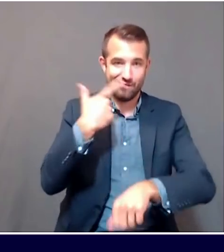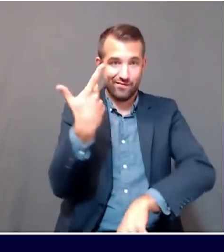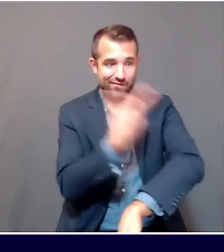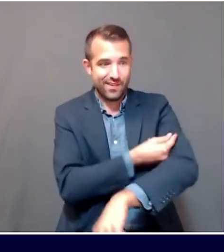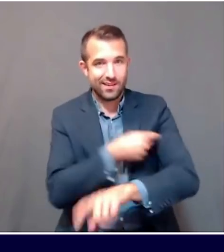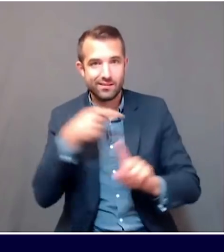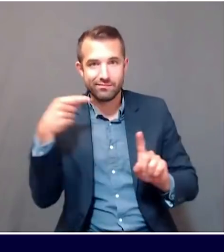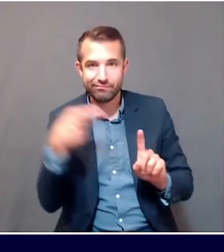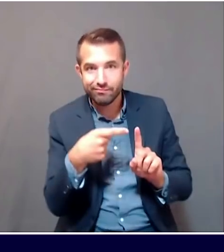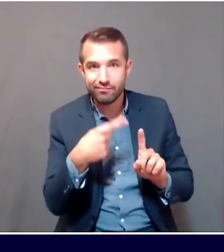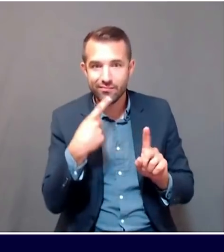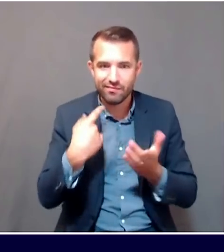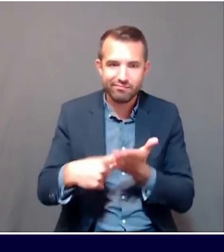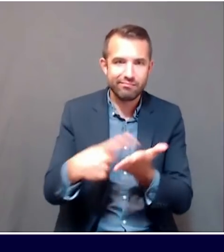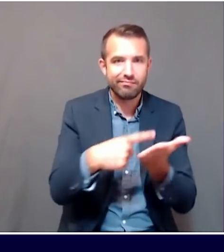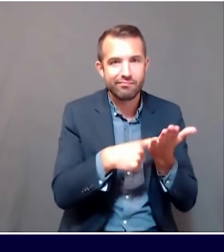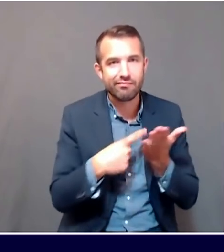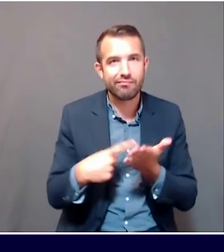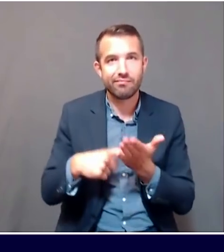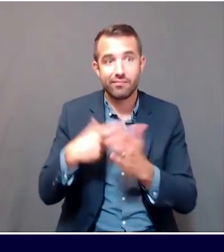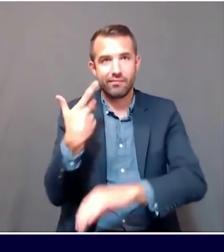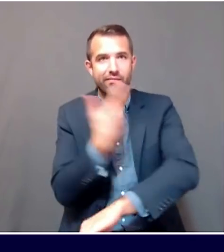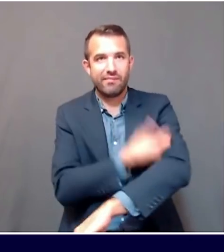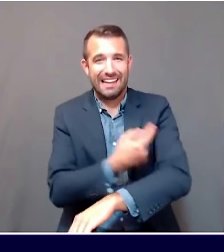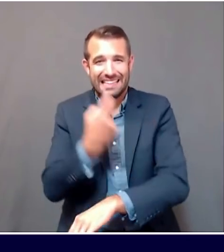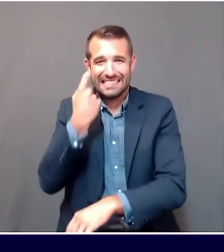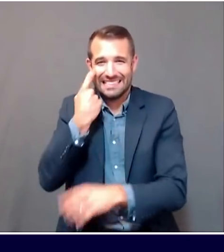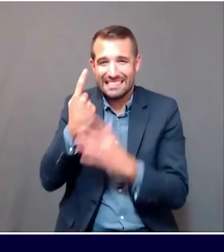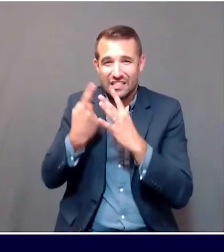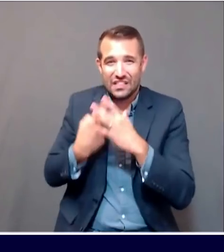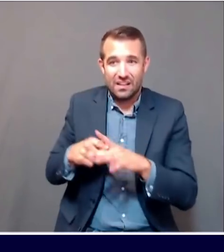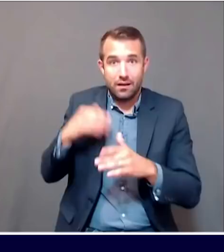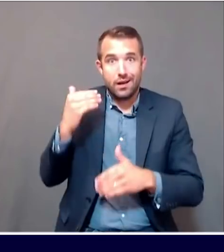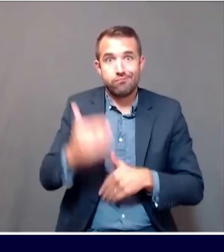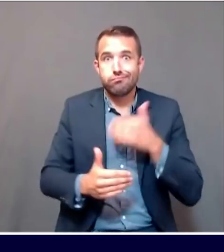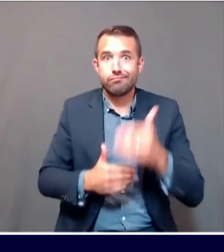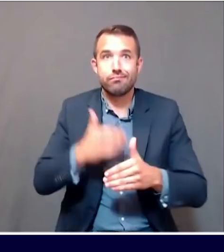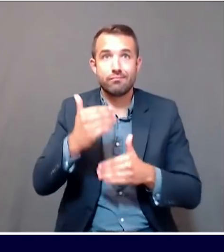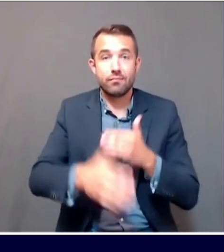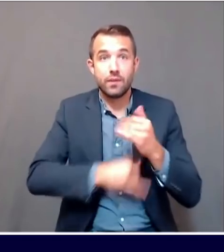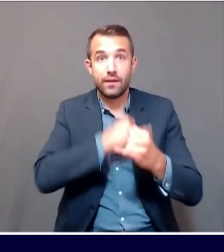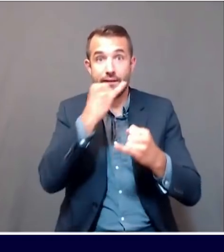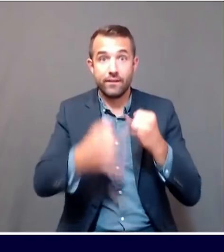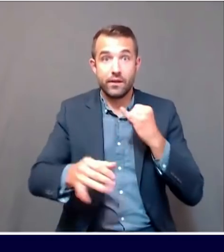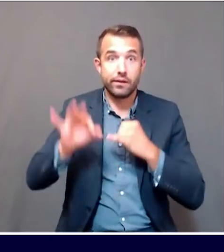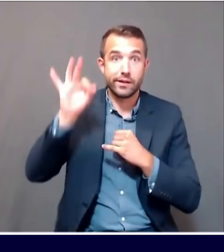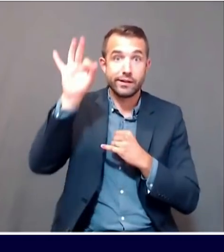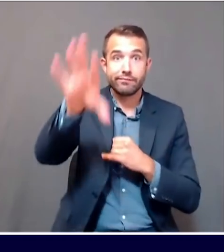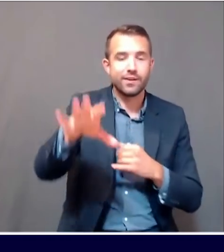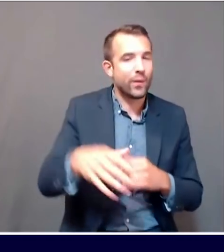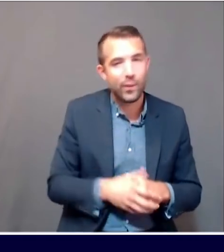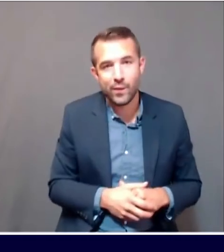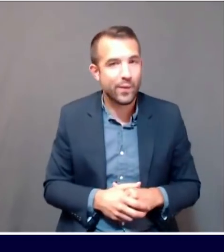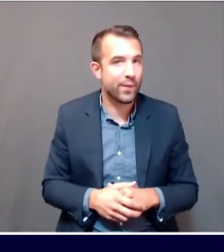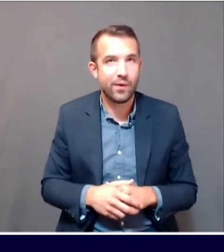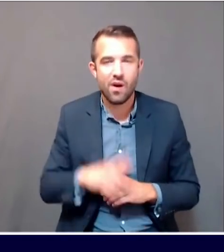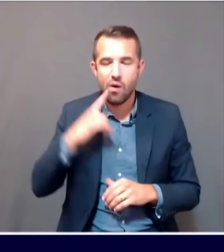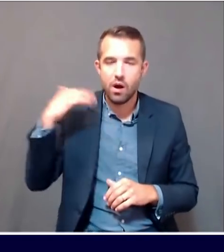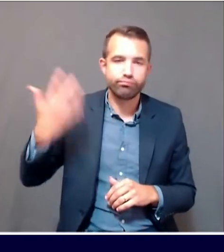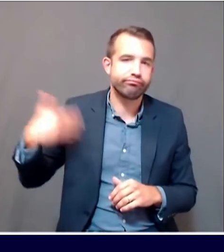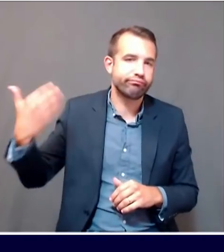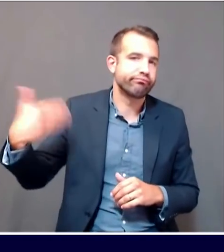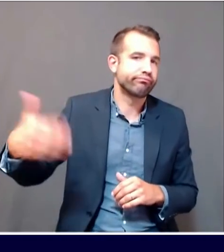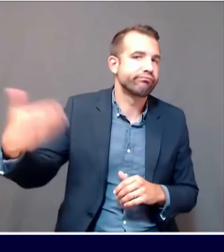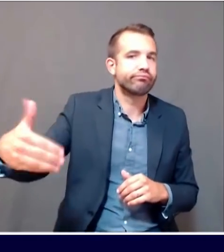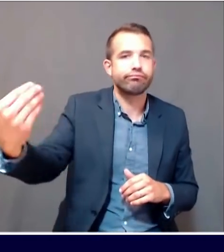vaccine is one that is just beginning. This will not be the last time that anyone talks about vaccines for COVID-19. It will certainly not